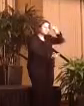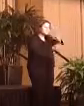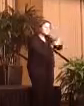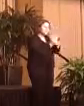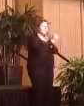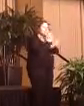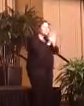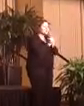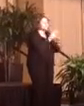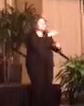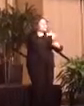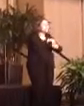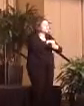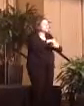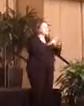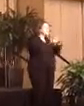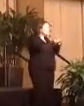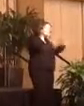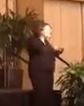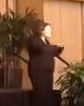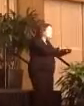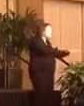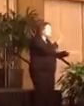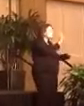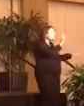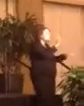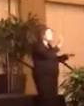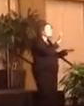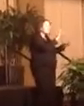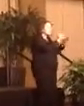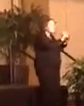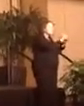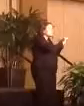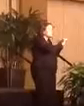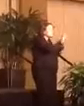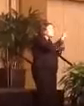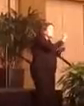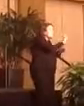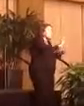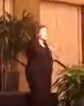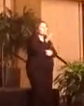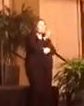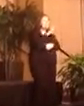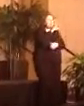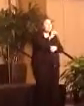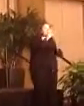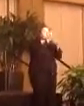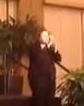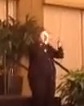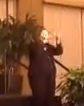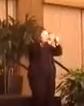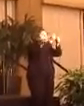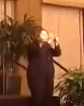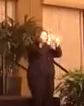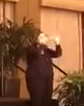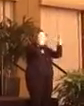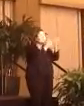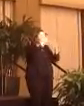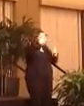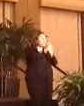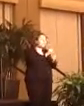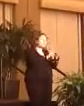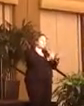swimming in $67,000 worth of lube, 250 balloons to remember the fallen, gay handkerchief code